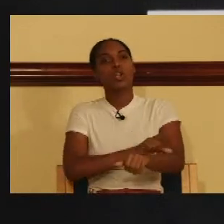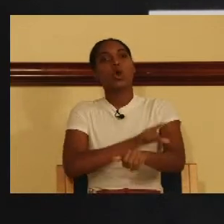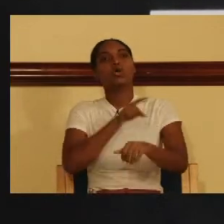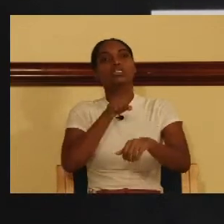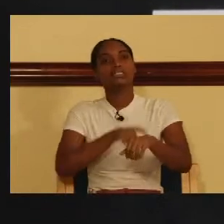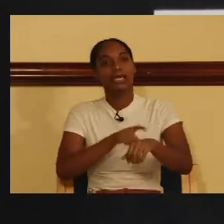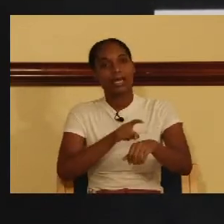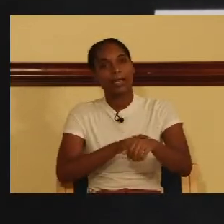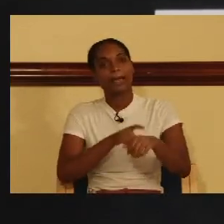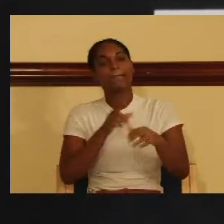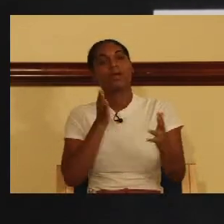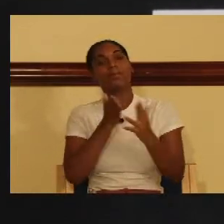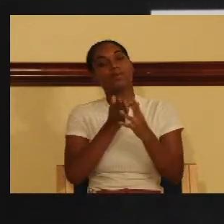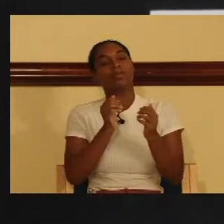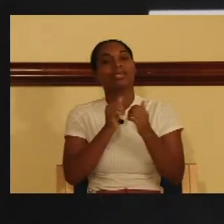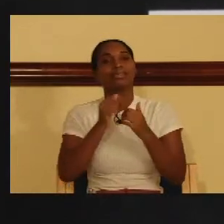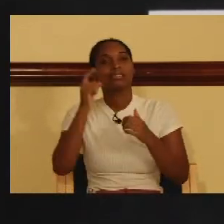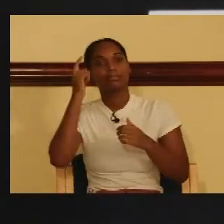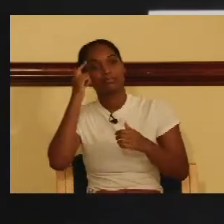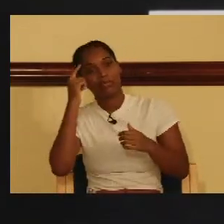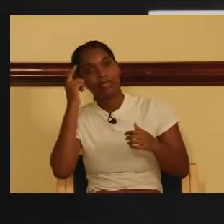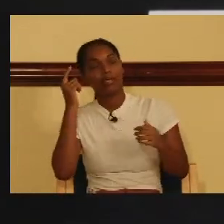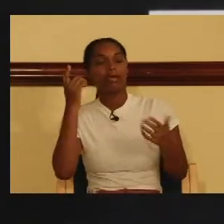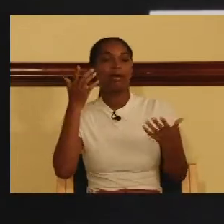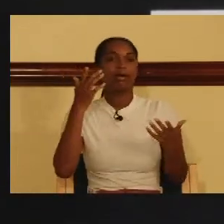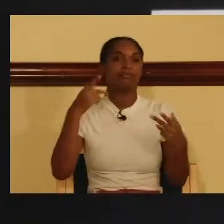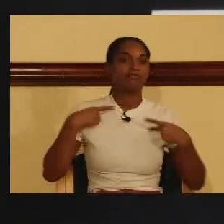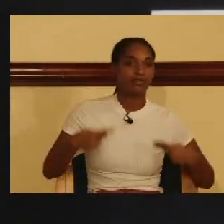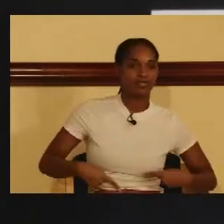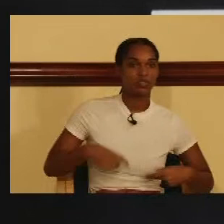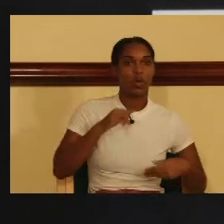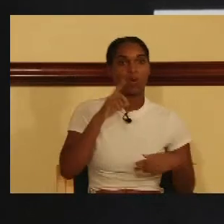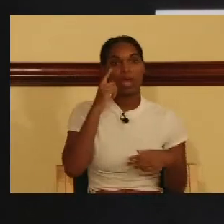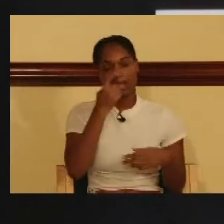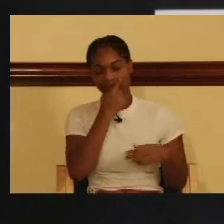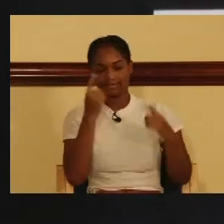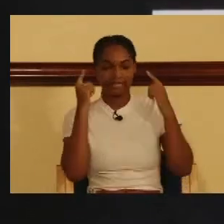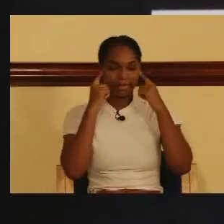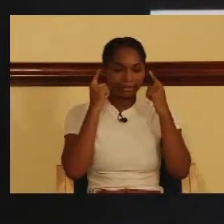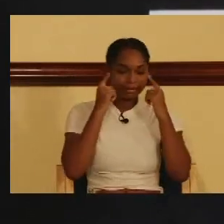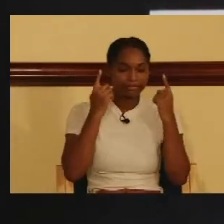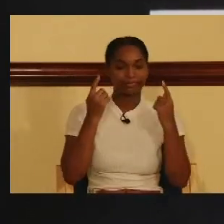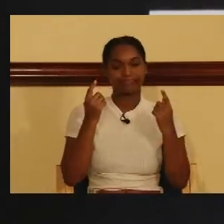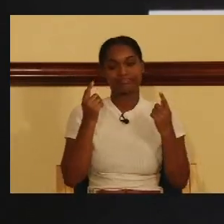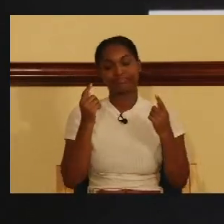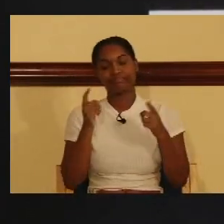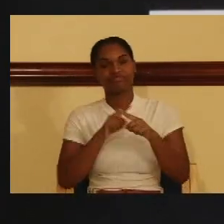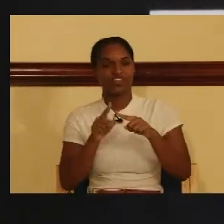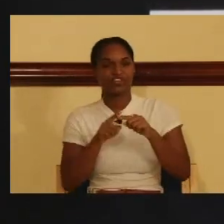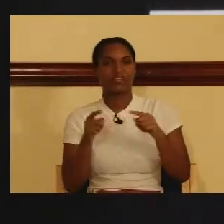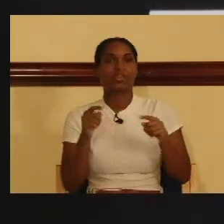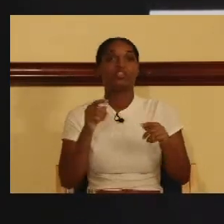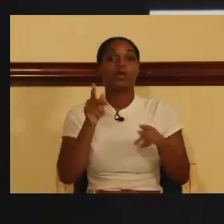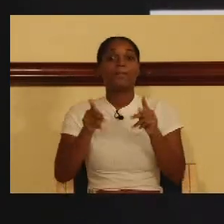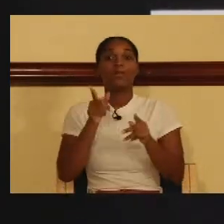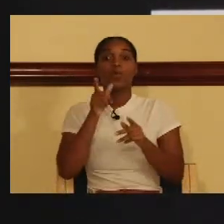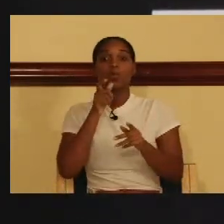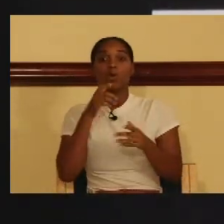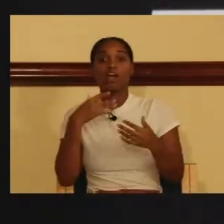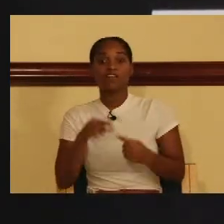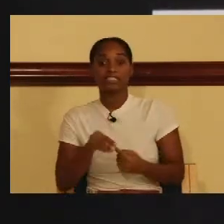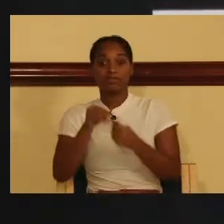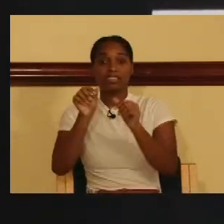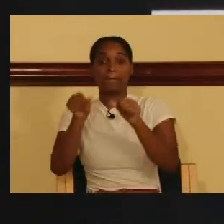either physical, intellectual, mental, or sensory. So persons who are gifted are usually